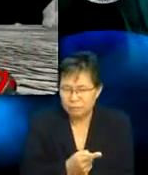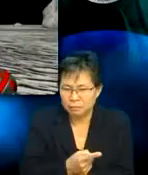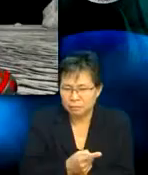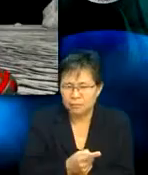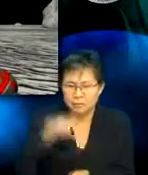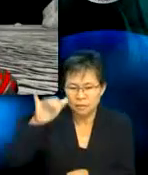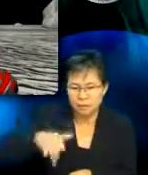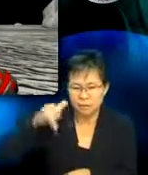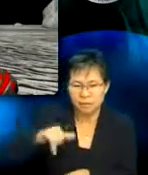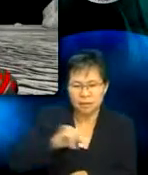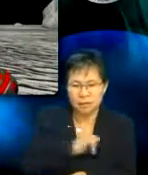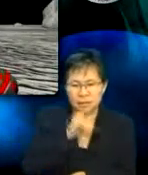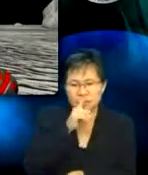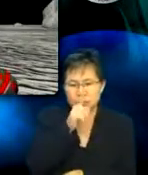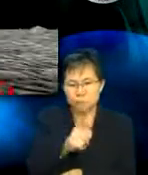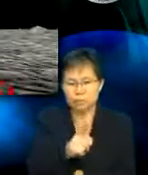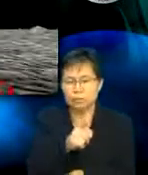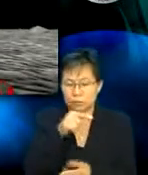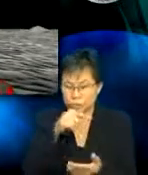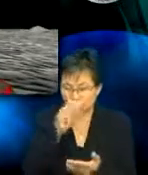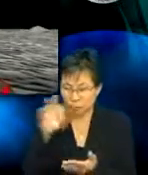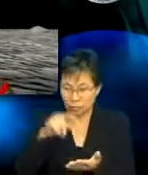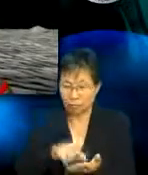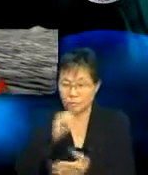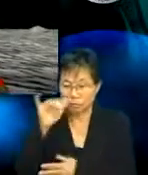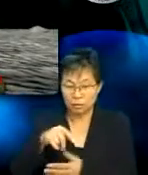something just doesn't feel right.